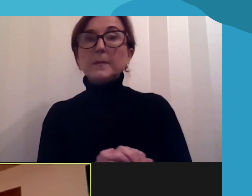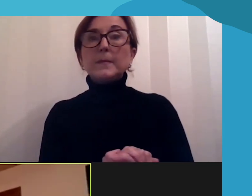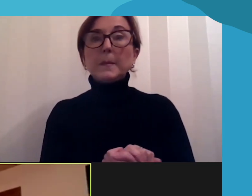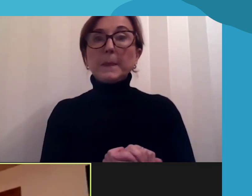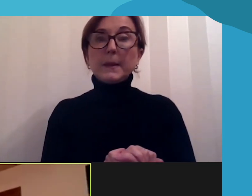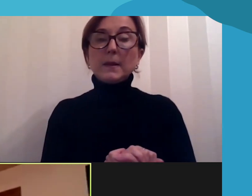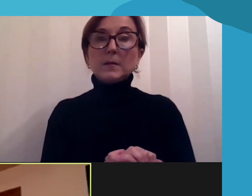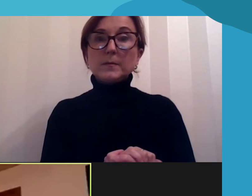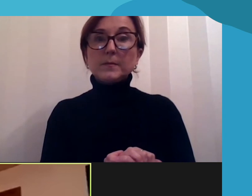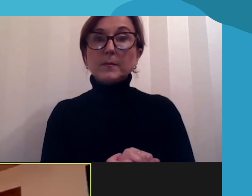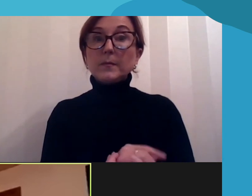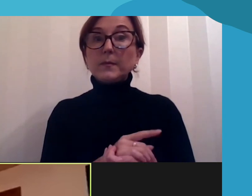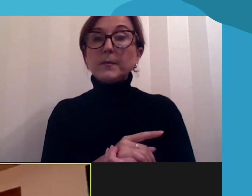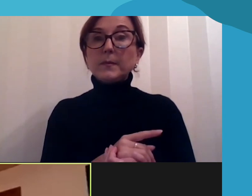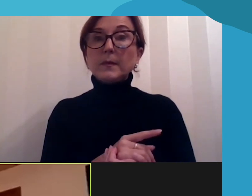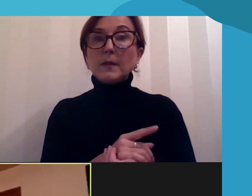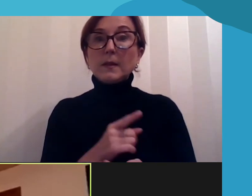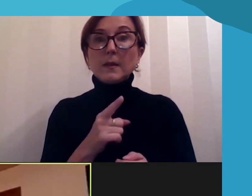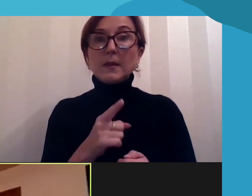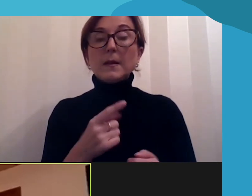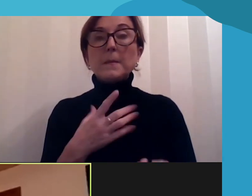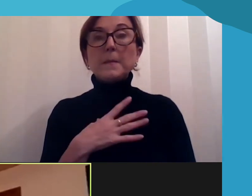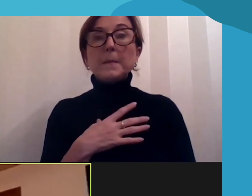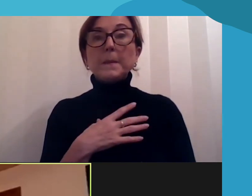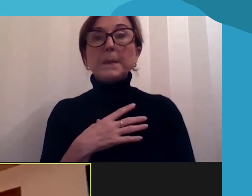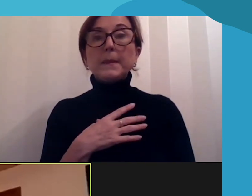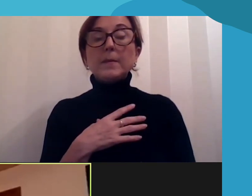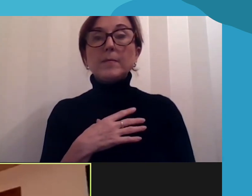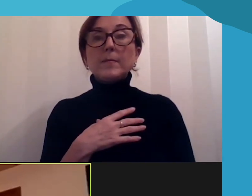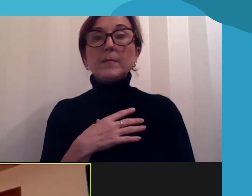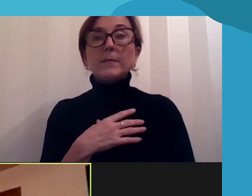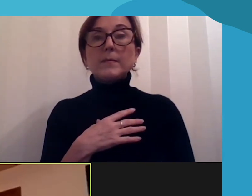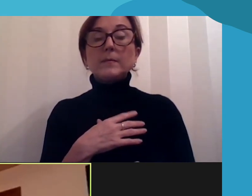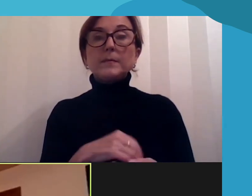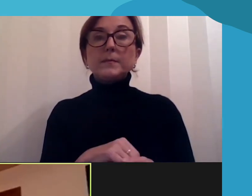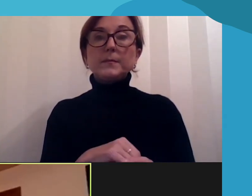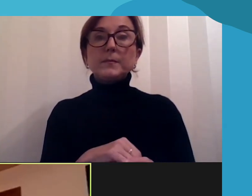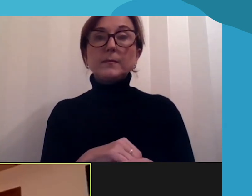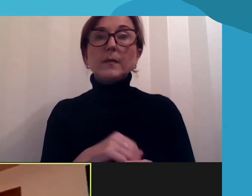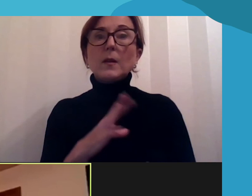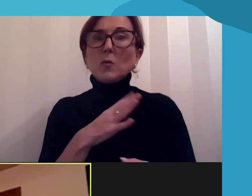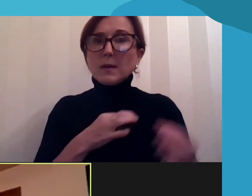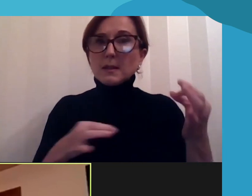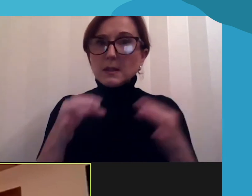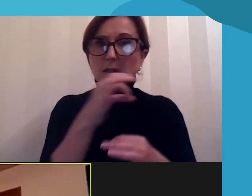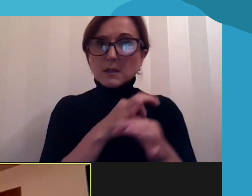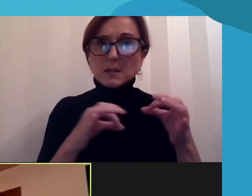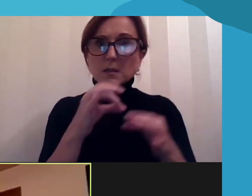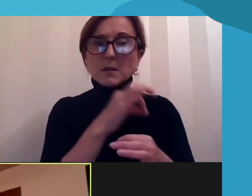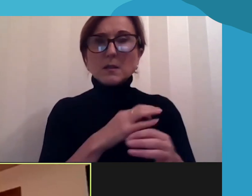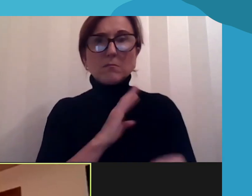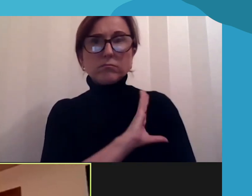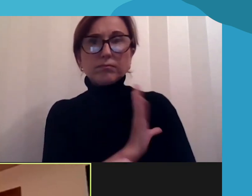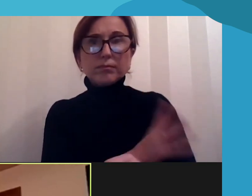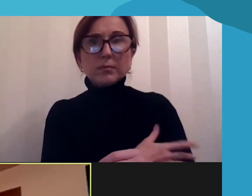addressing these crimes and taking into consideration different aspects. As for the